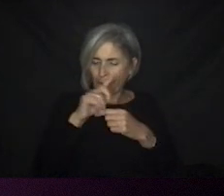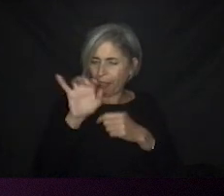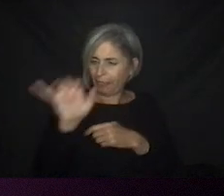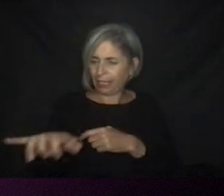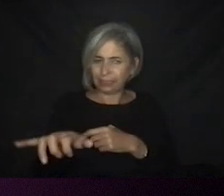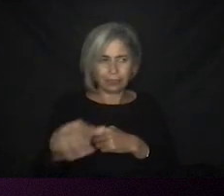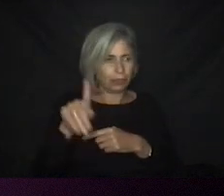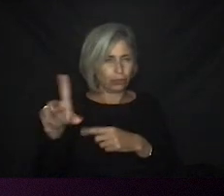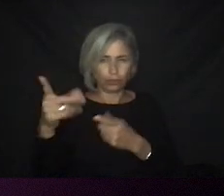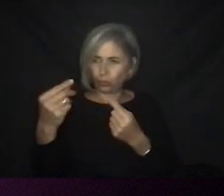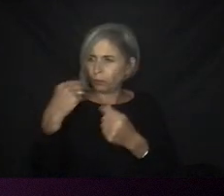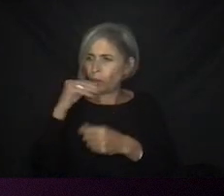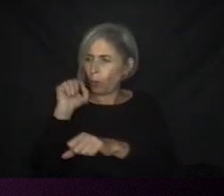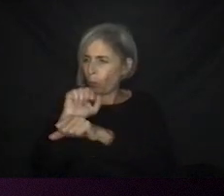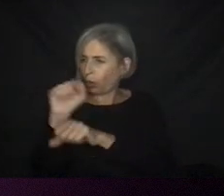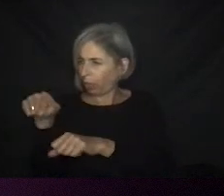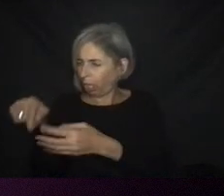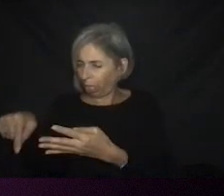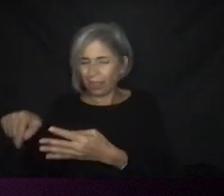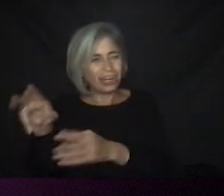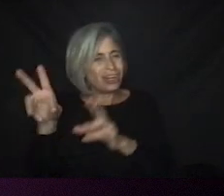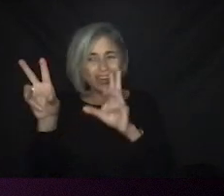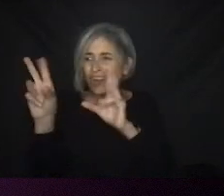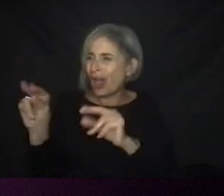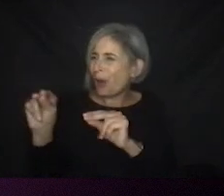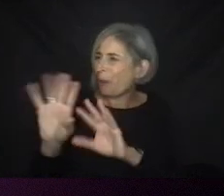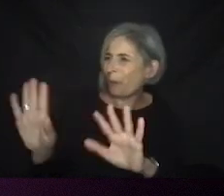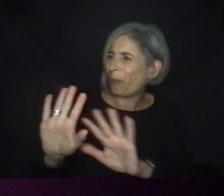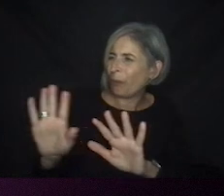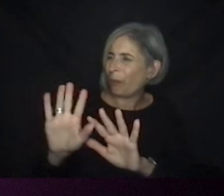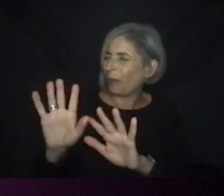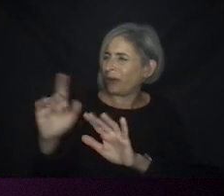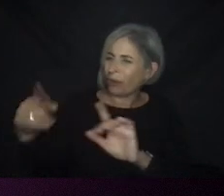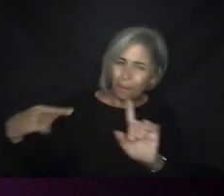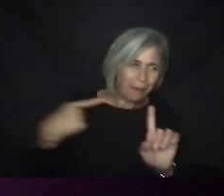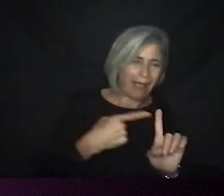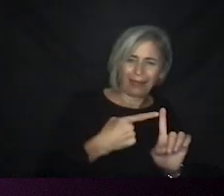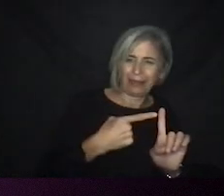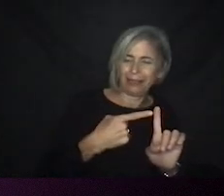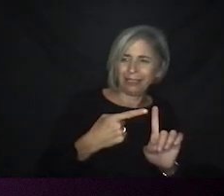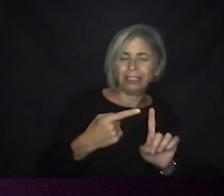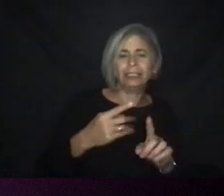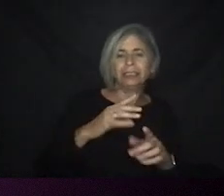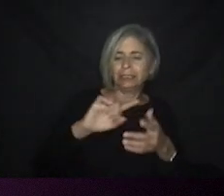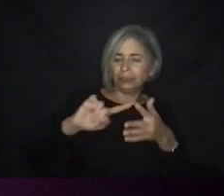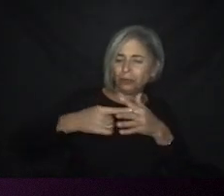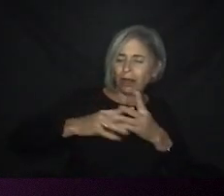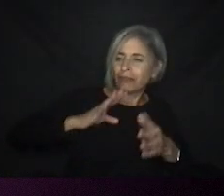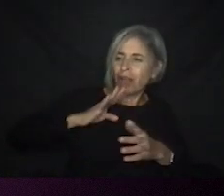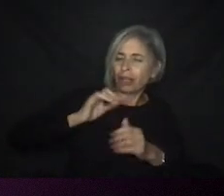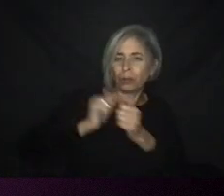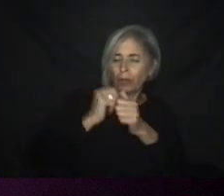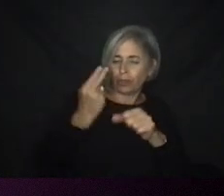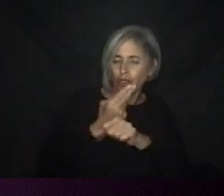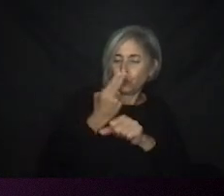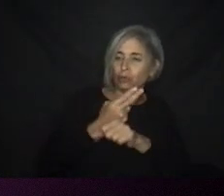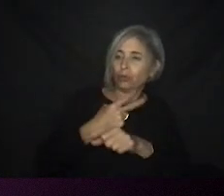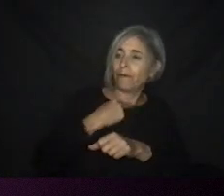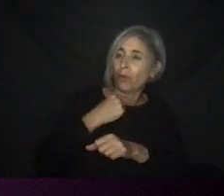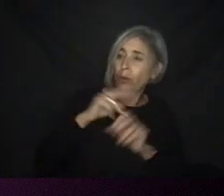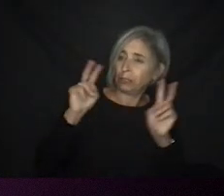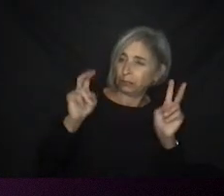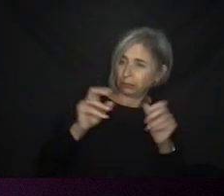little homework thing. No. You didn't tie it back. But when you start talking with the user's